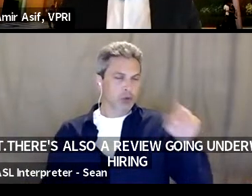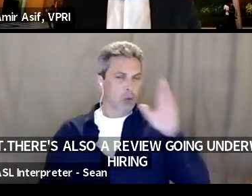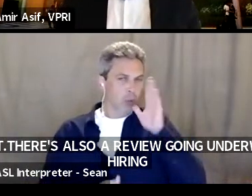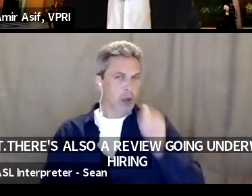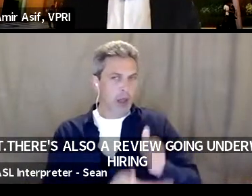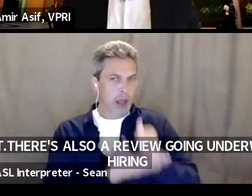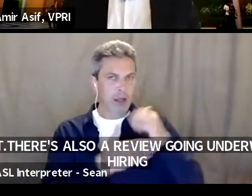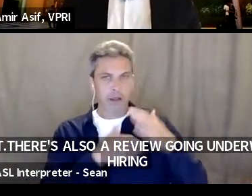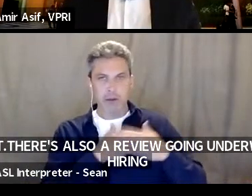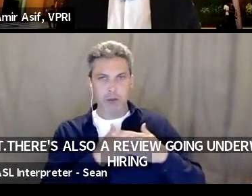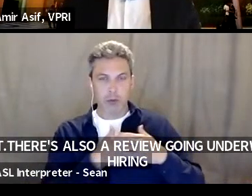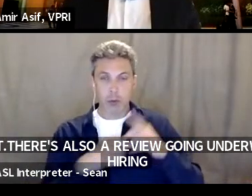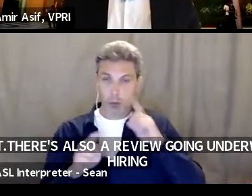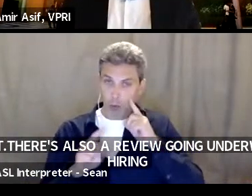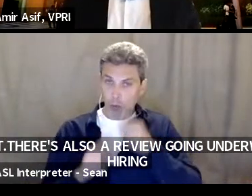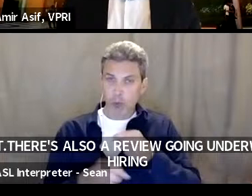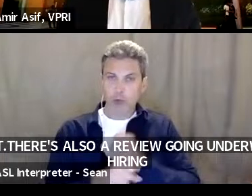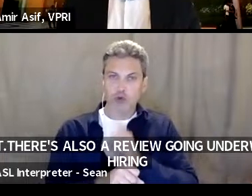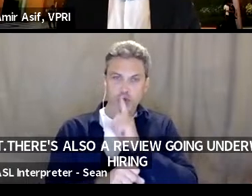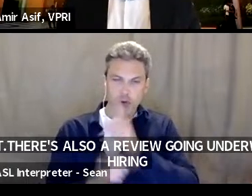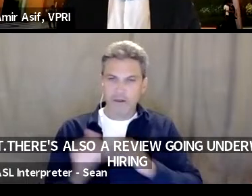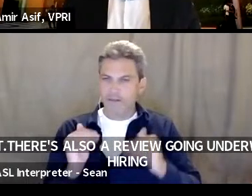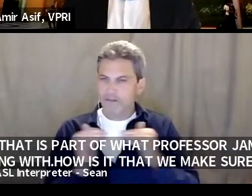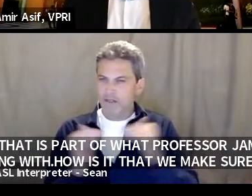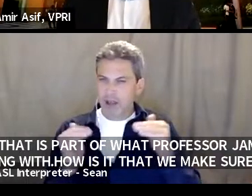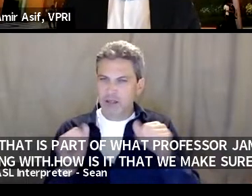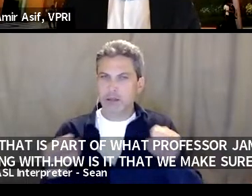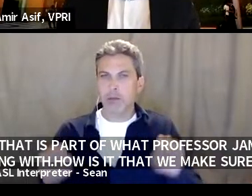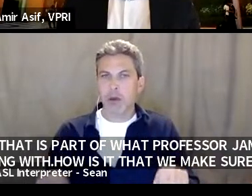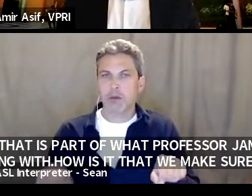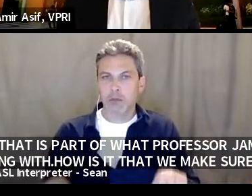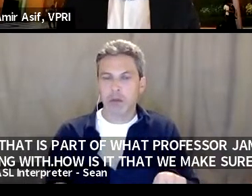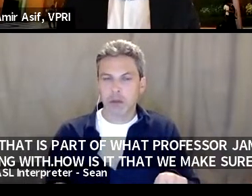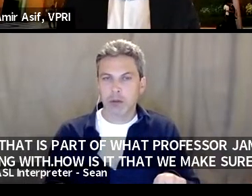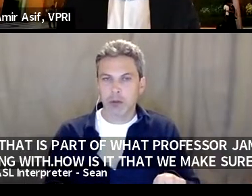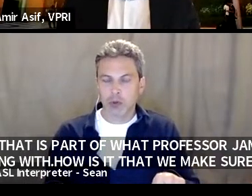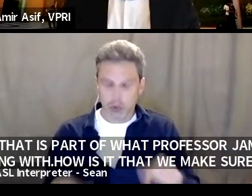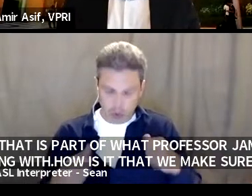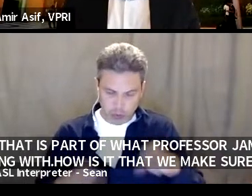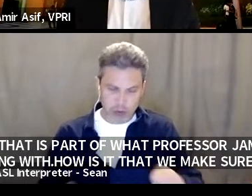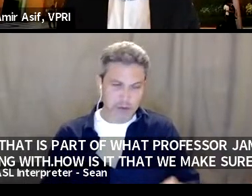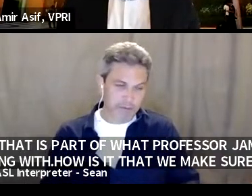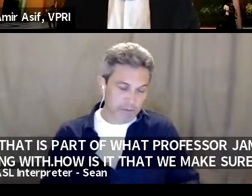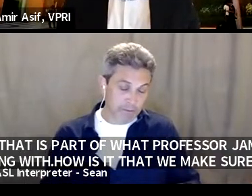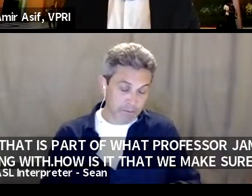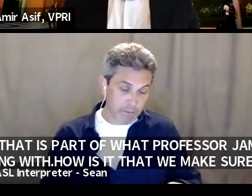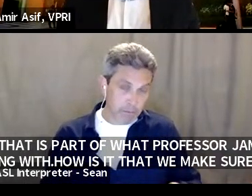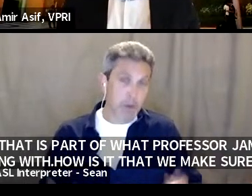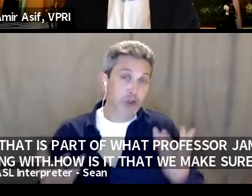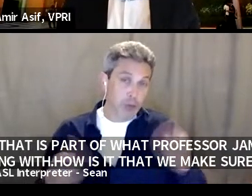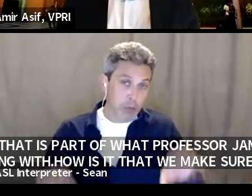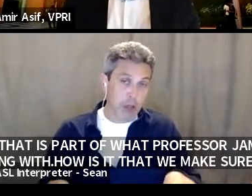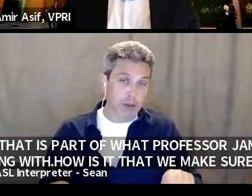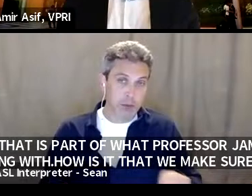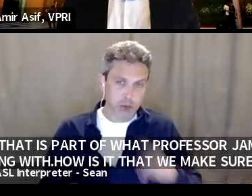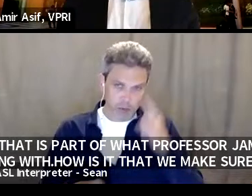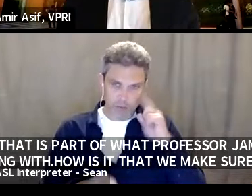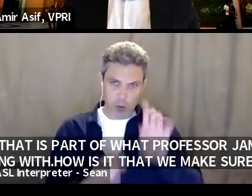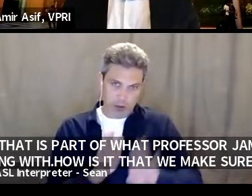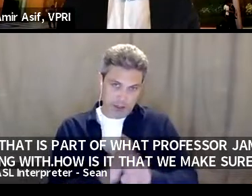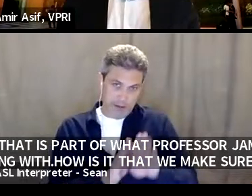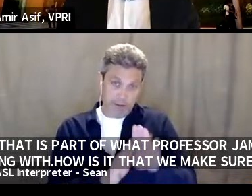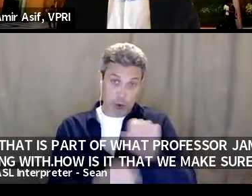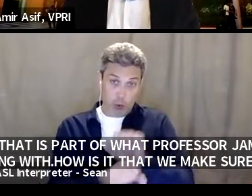fair as possible and that we are doing as much as possible to support the career development and the full development of all of